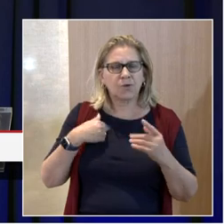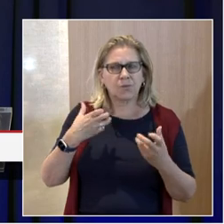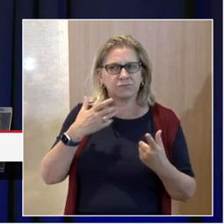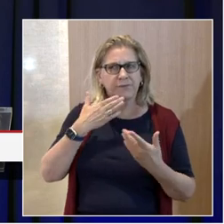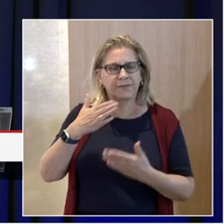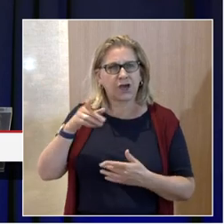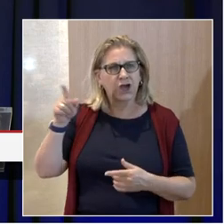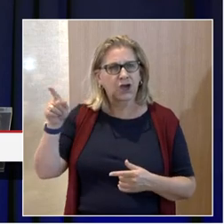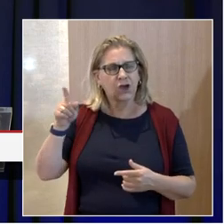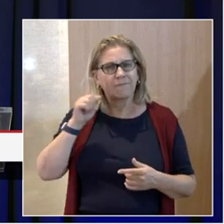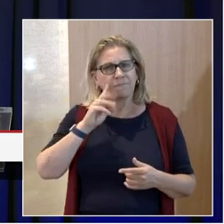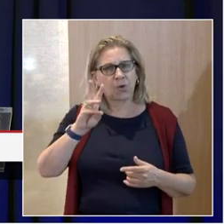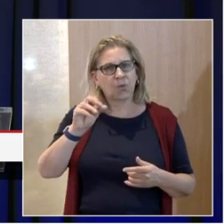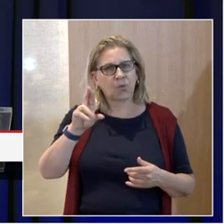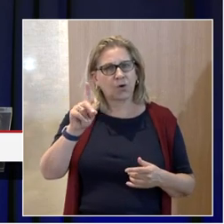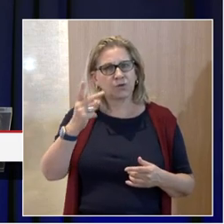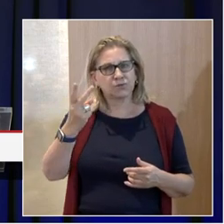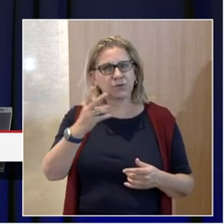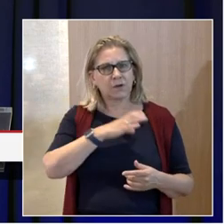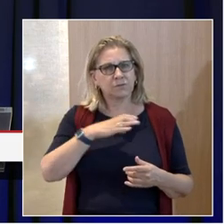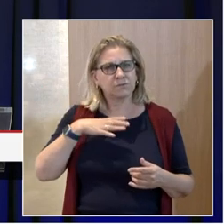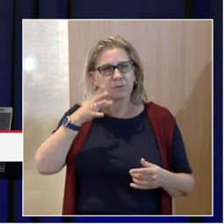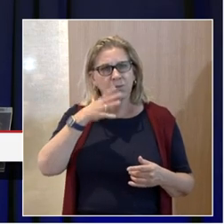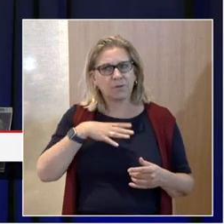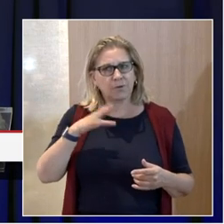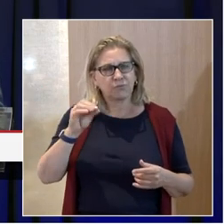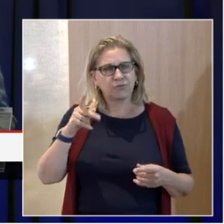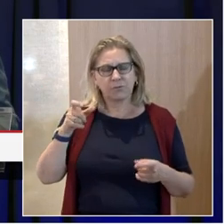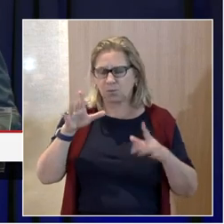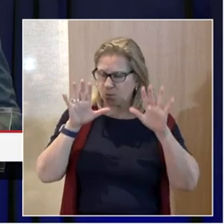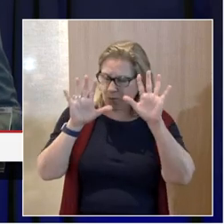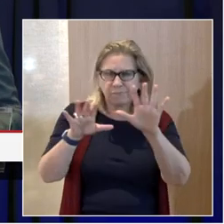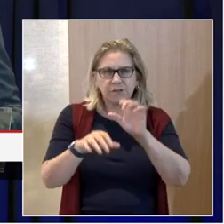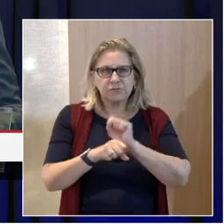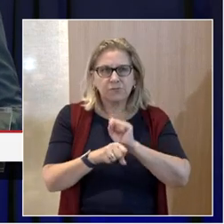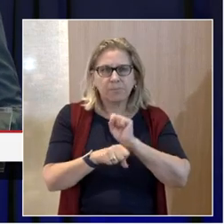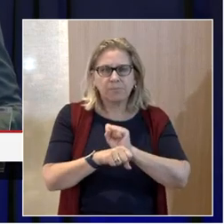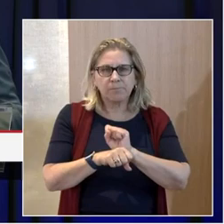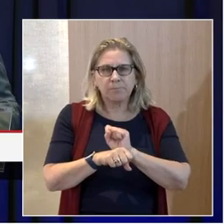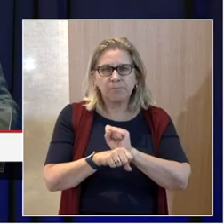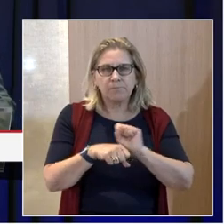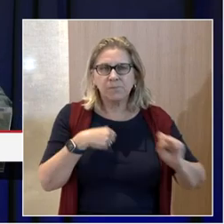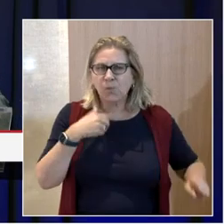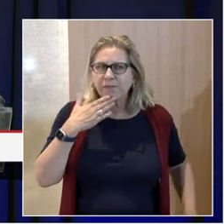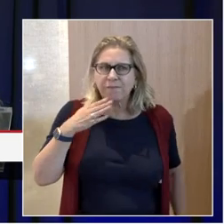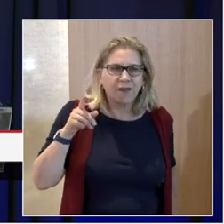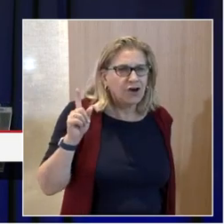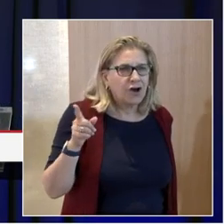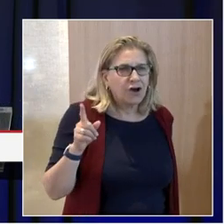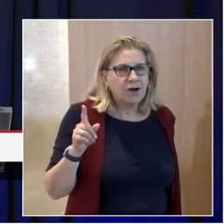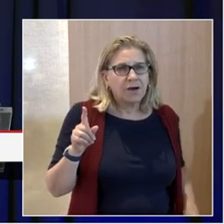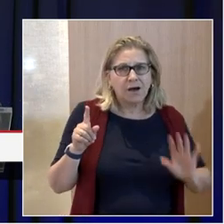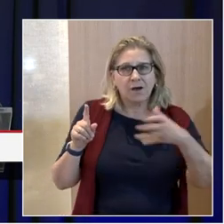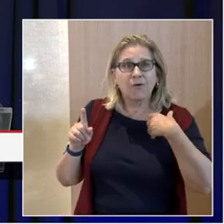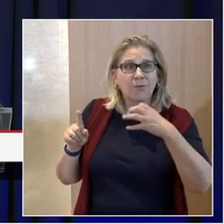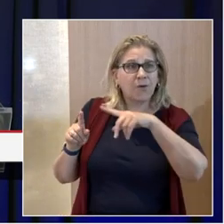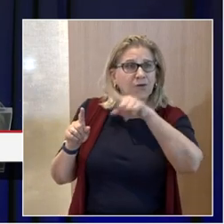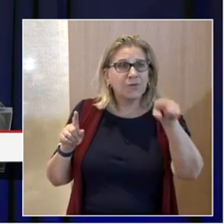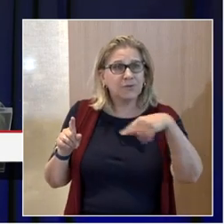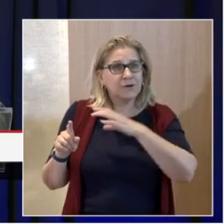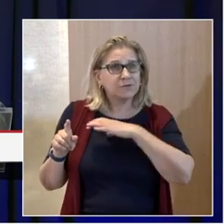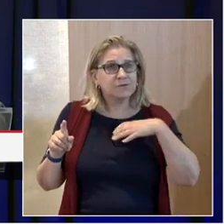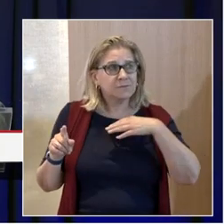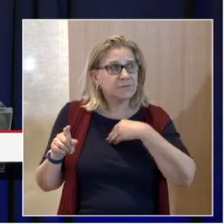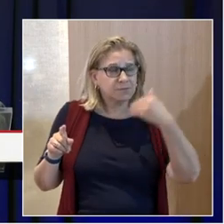in making sure that all the members of the council can appreciate why we need a thriving